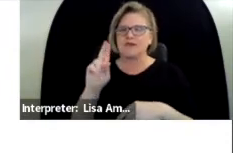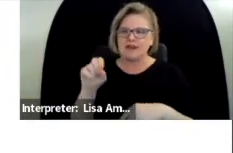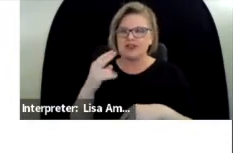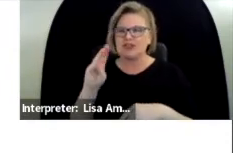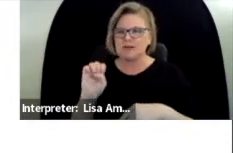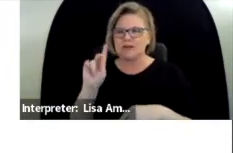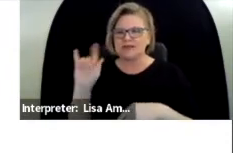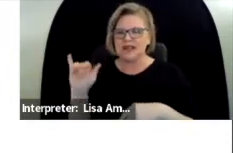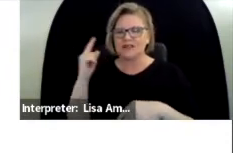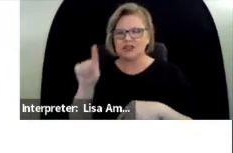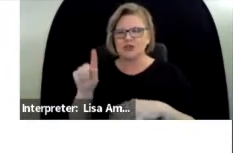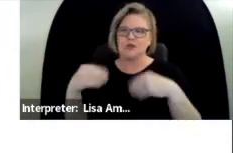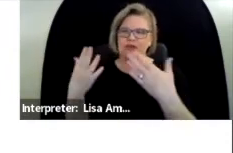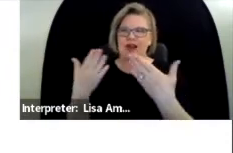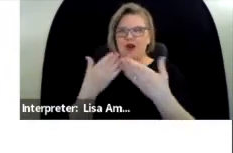overview.